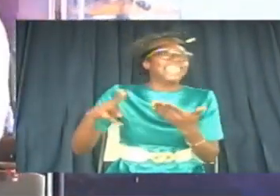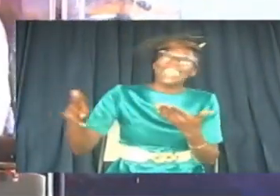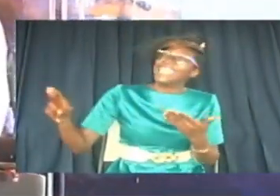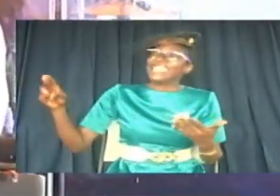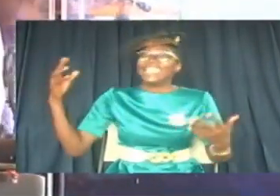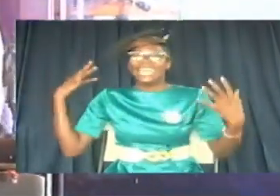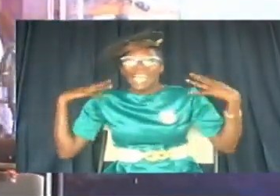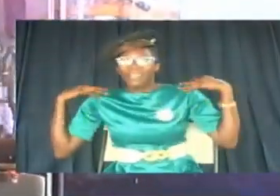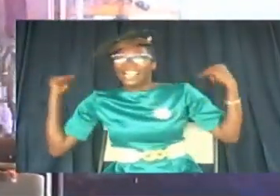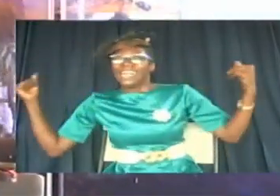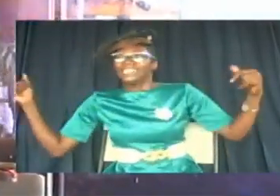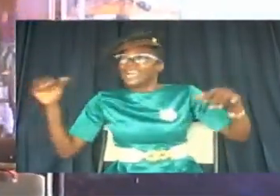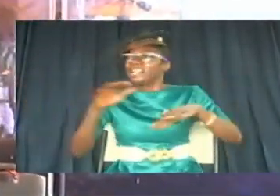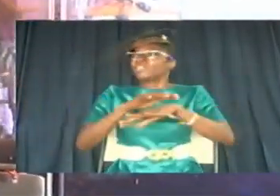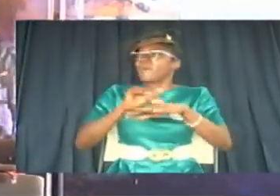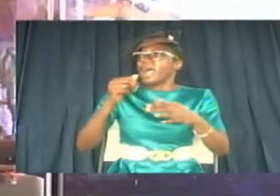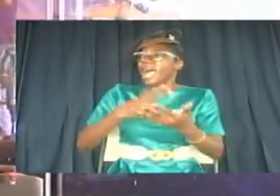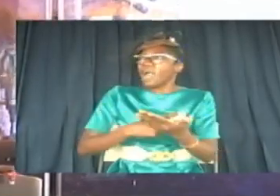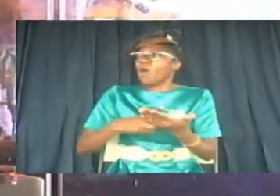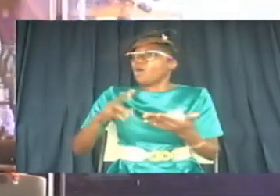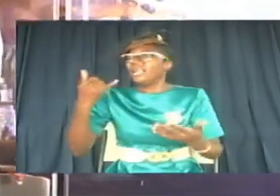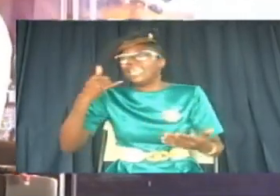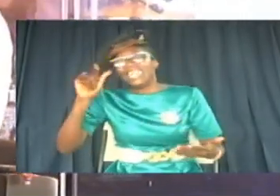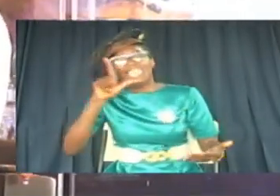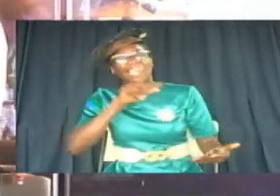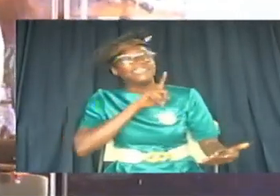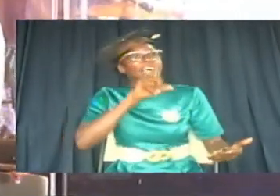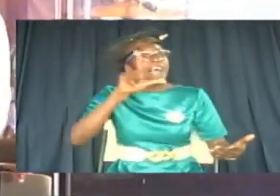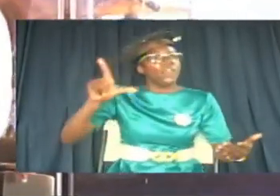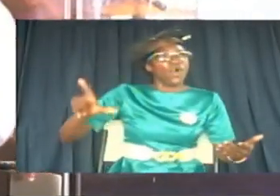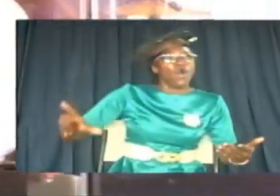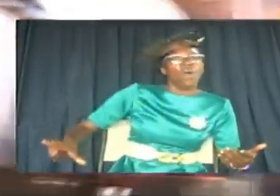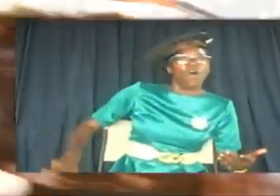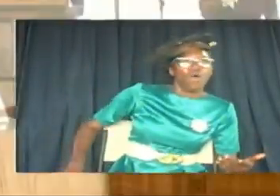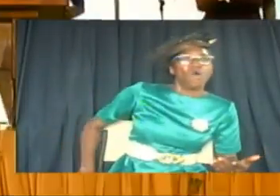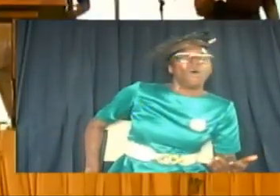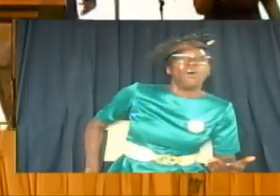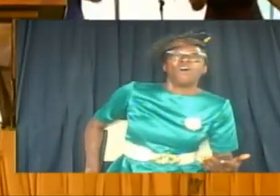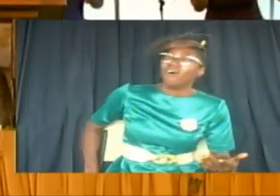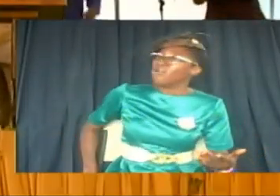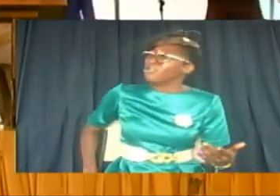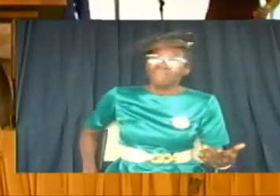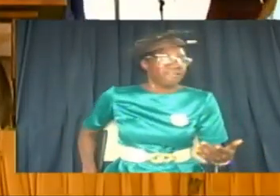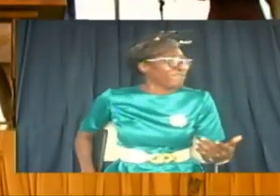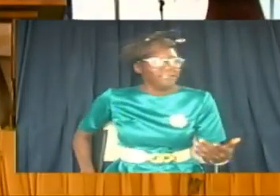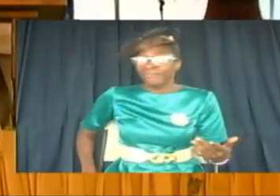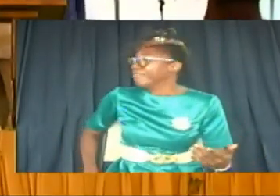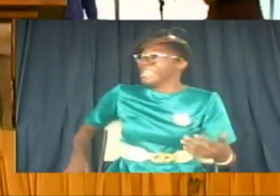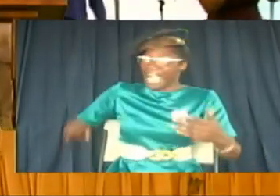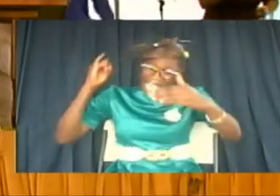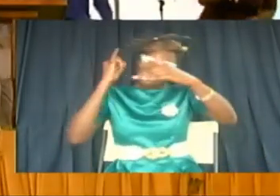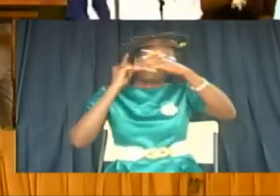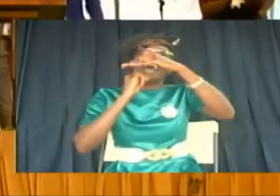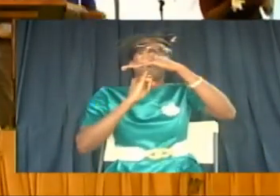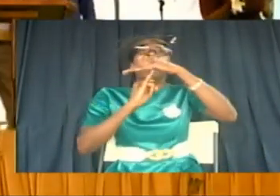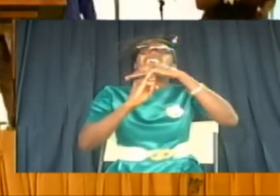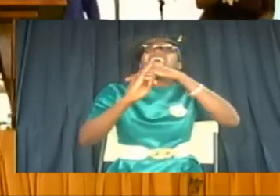holy. The angels cry. The angels cry holy is the Lord. Let's do one more time from the top. Isaiah saw the Lord.